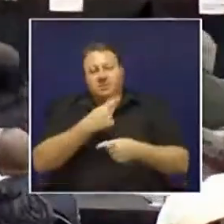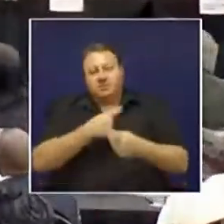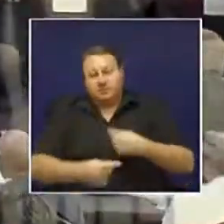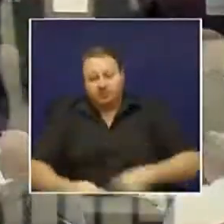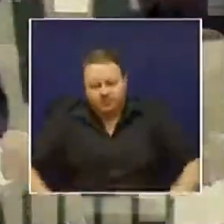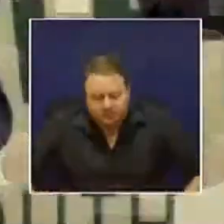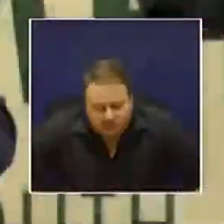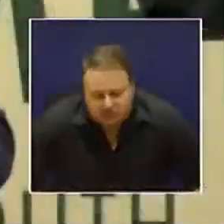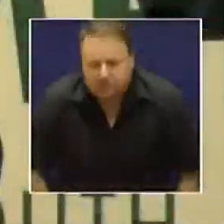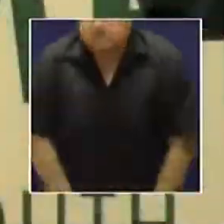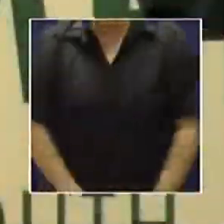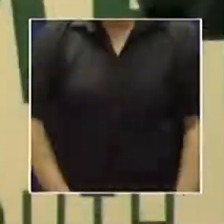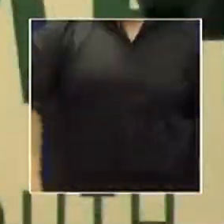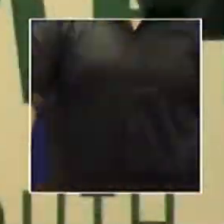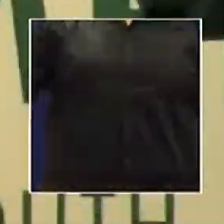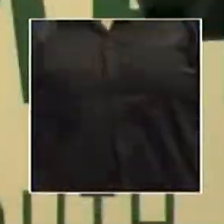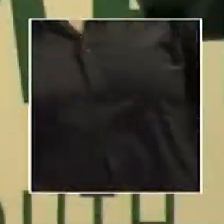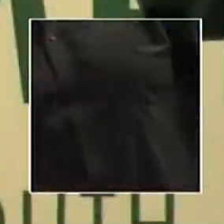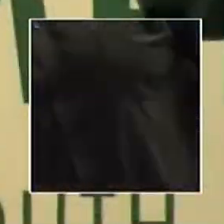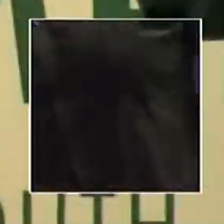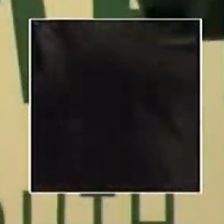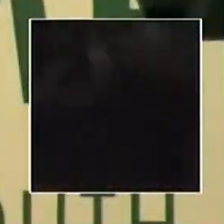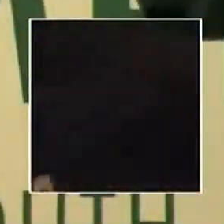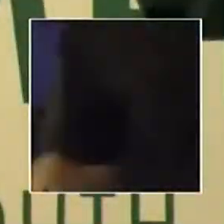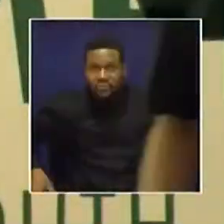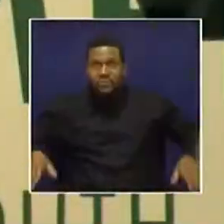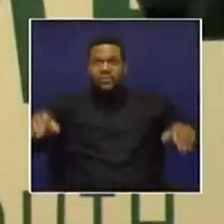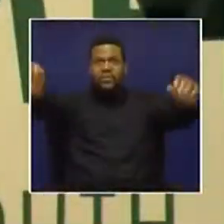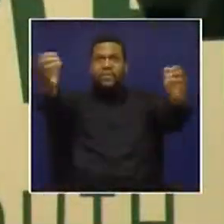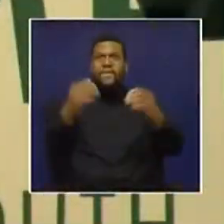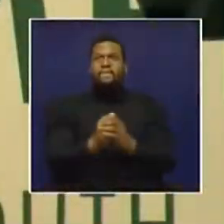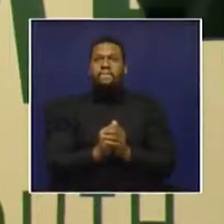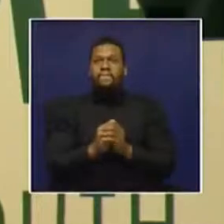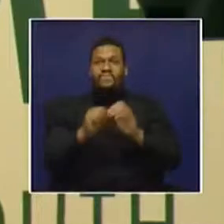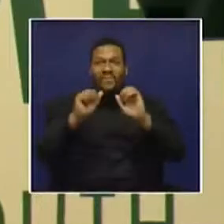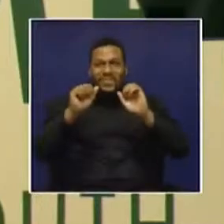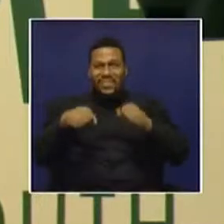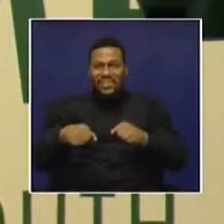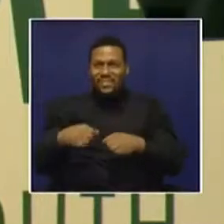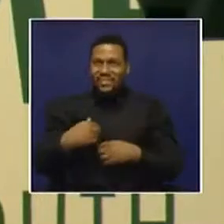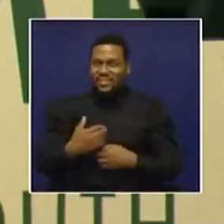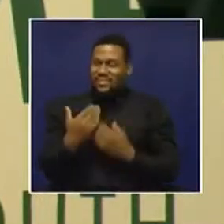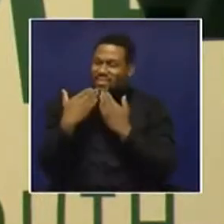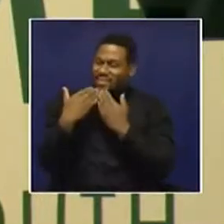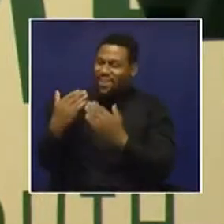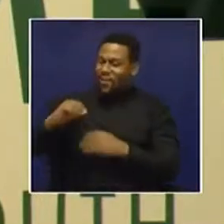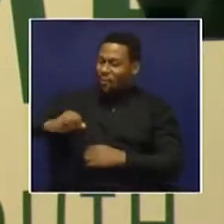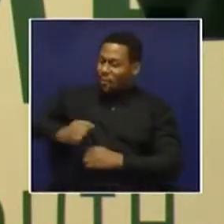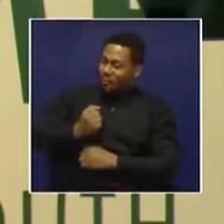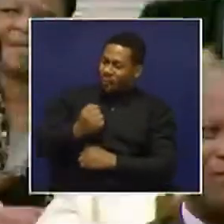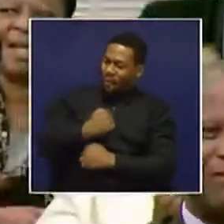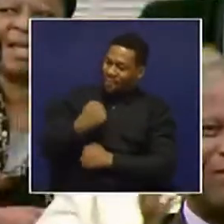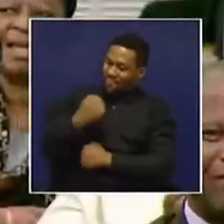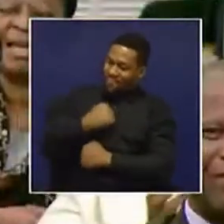And of course, to my dear wife who has made me so nice looking today.